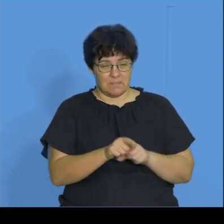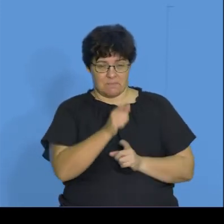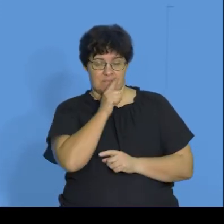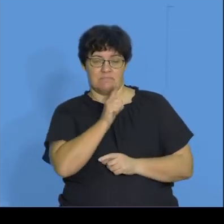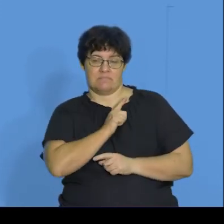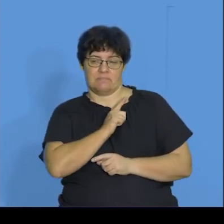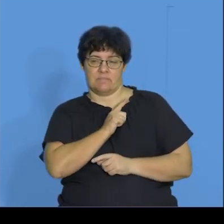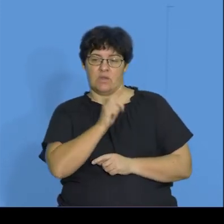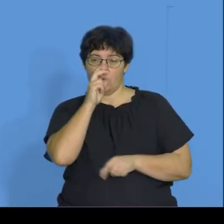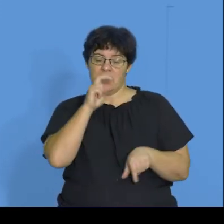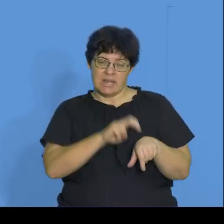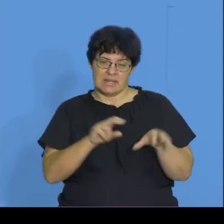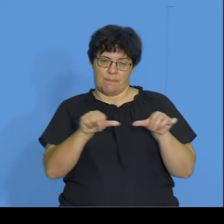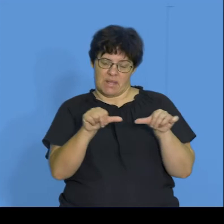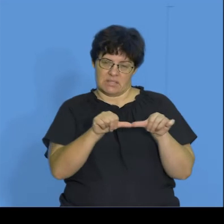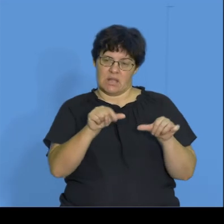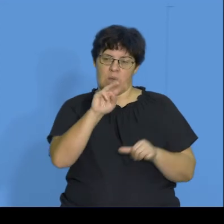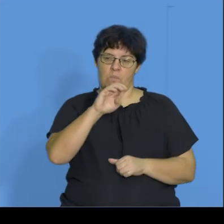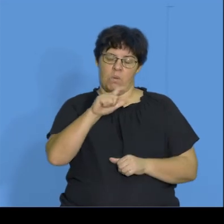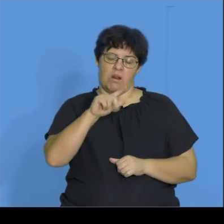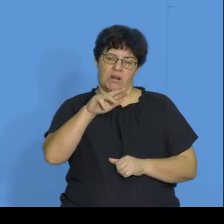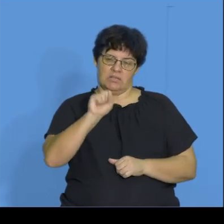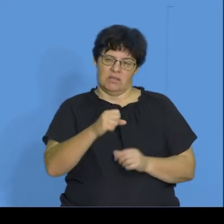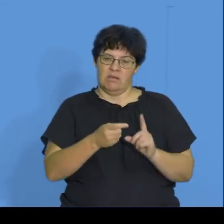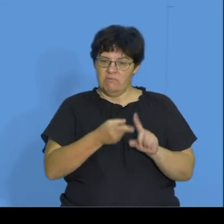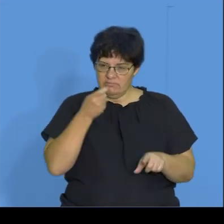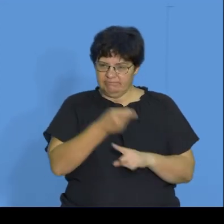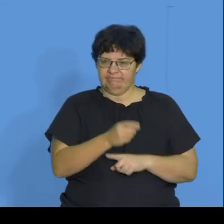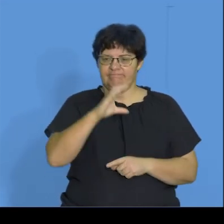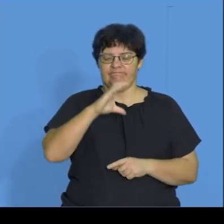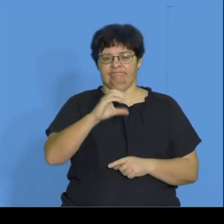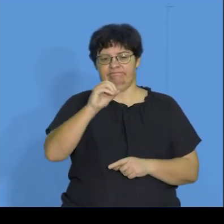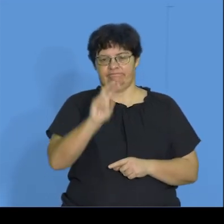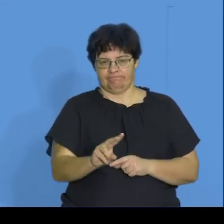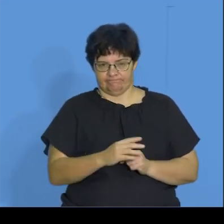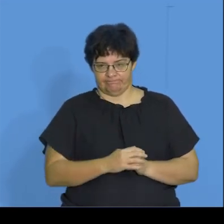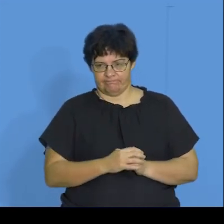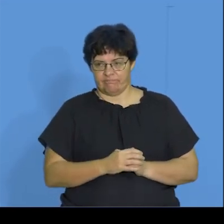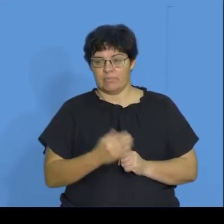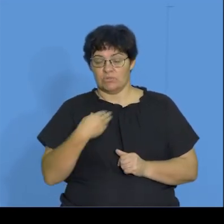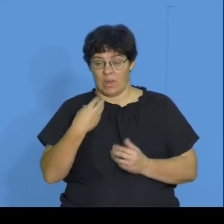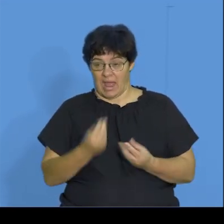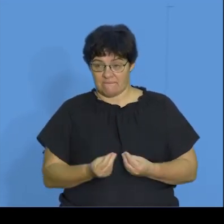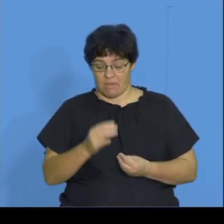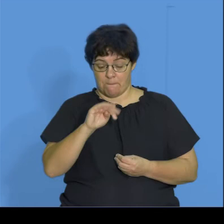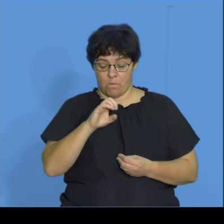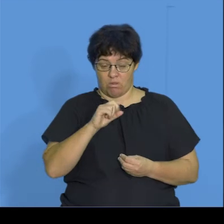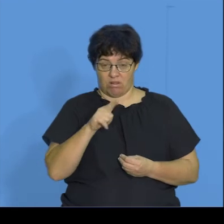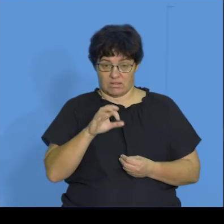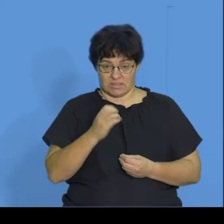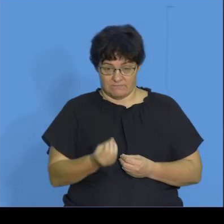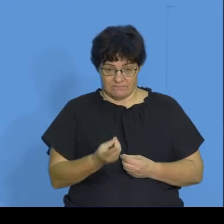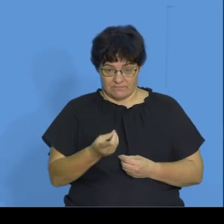we need to measure the moles of carbon dioxide, okay, that is formed. So if we have the moles of carbon dioxide that are